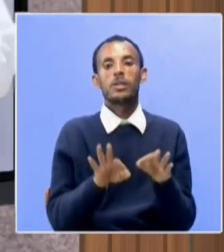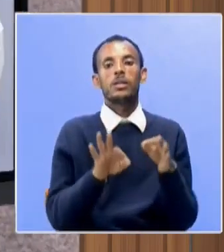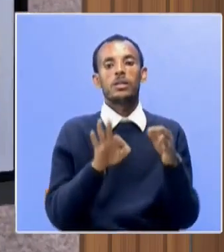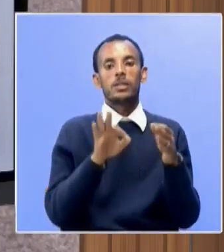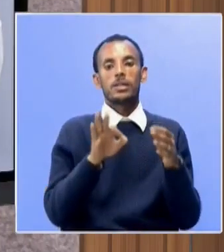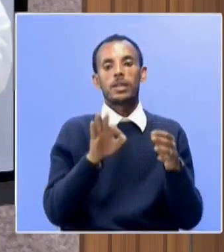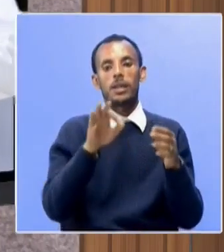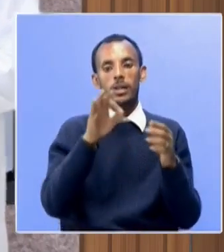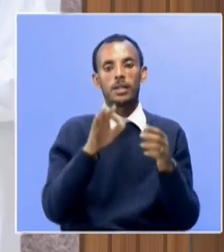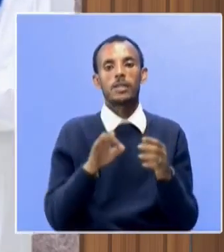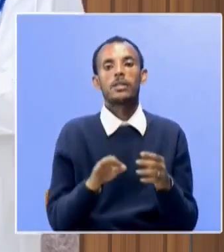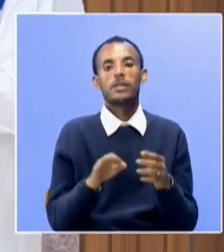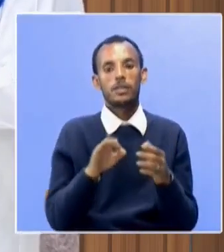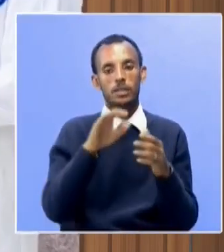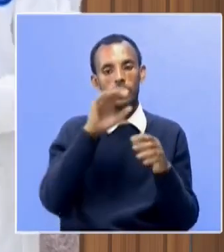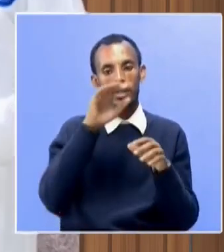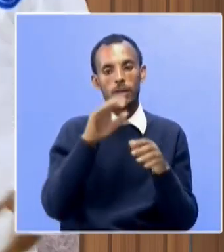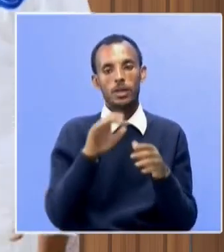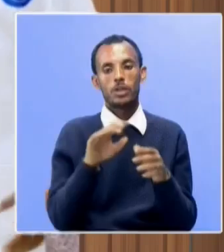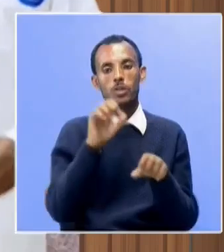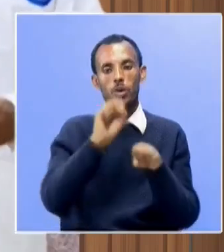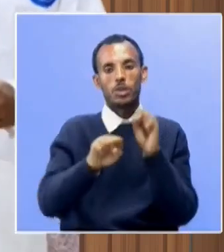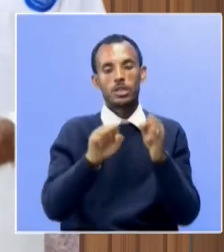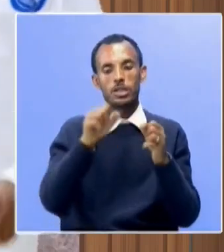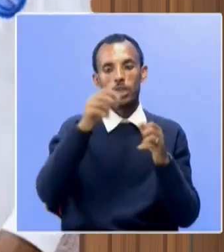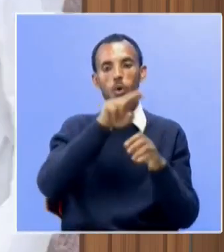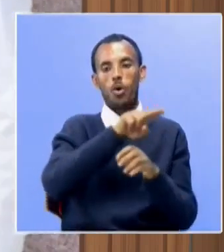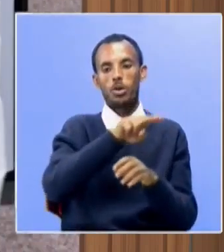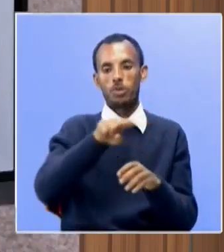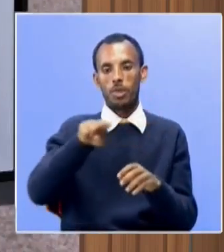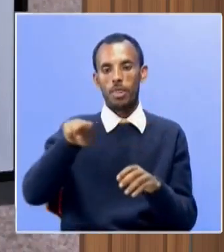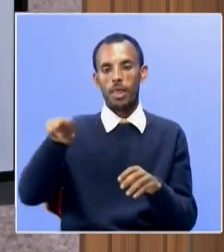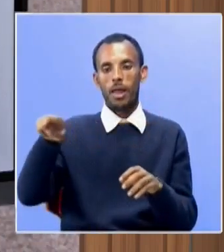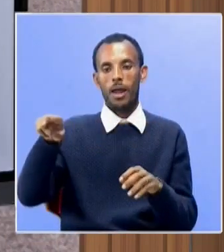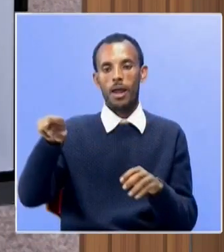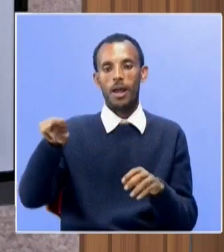vertical axis. So the horizontal